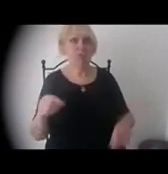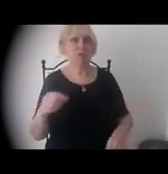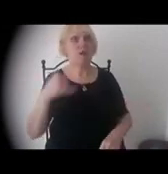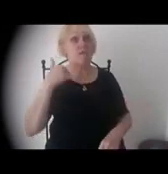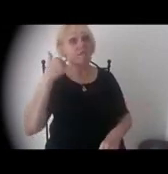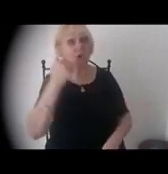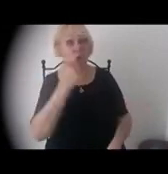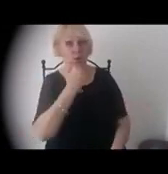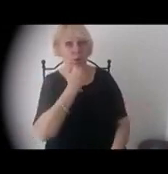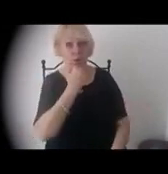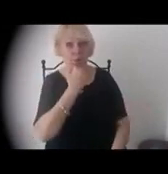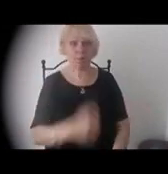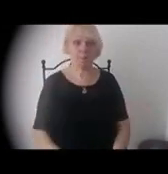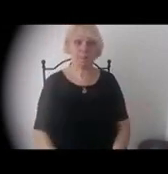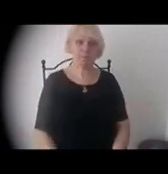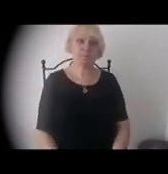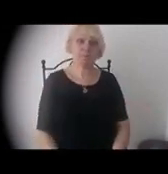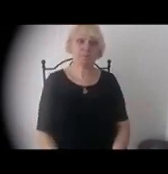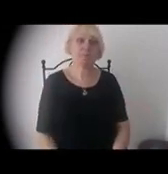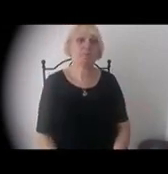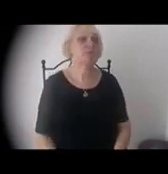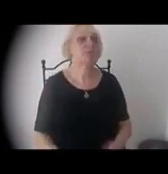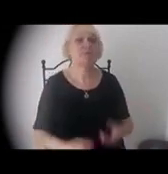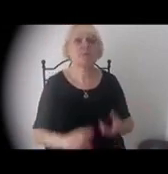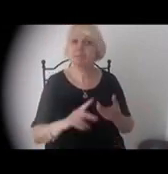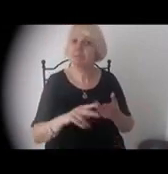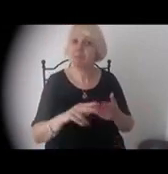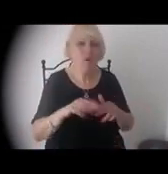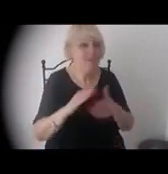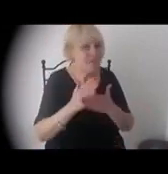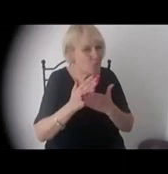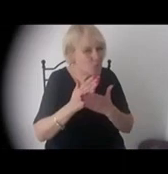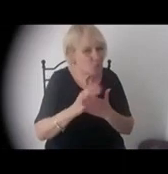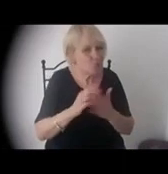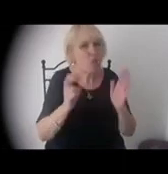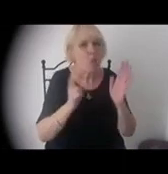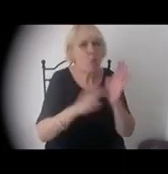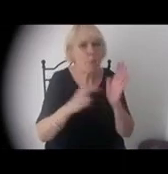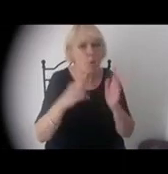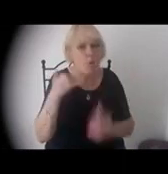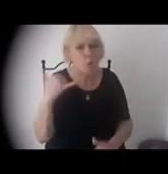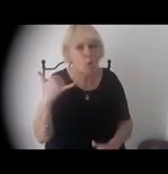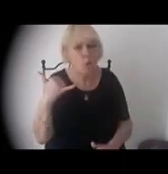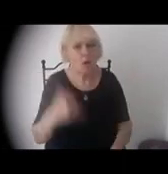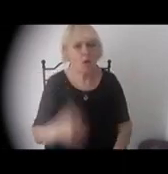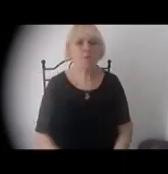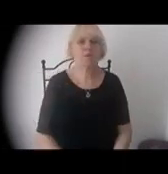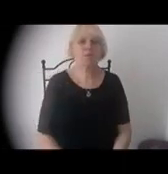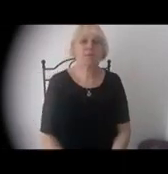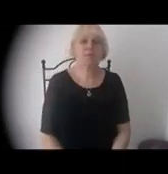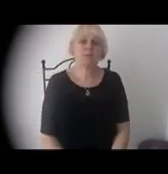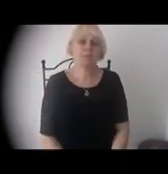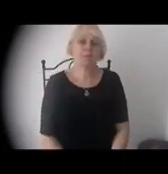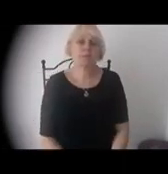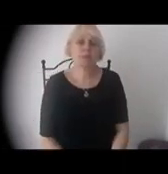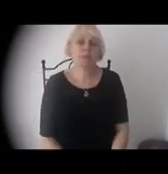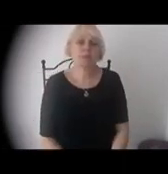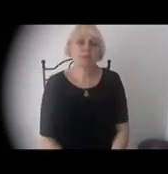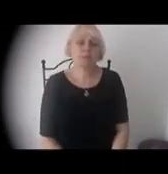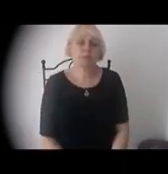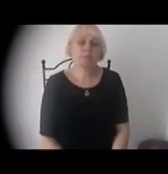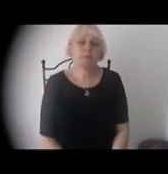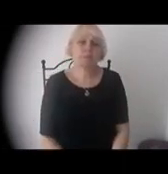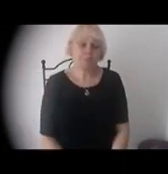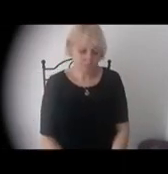widely available. If in doubt, book a call. We'd love to speak to you. Thanks, Emma. That's helpful. And it kind